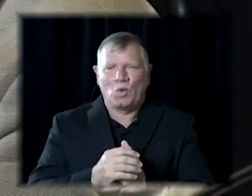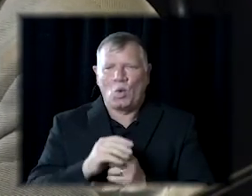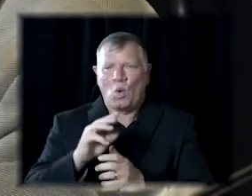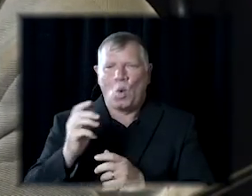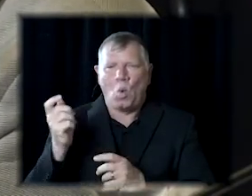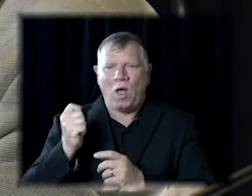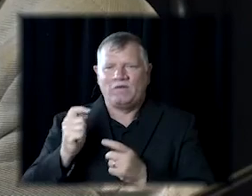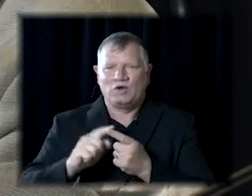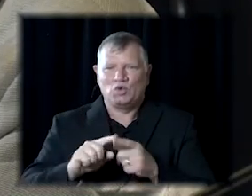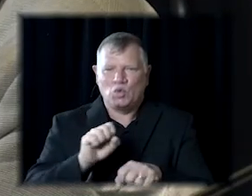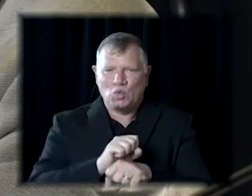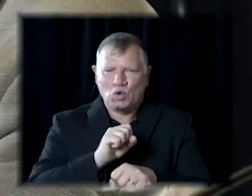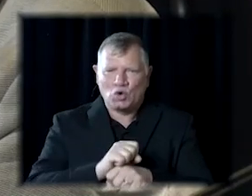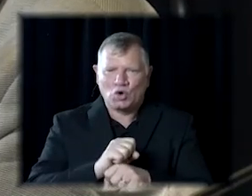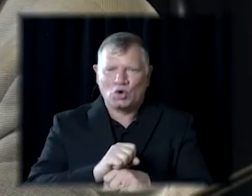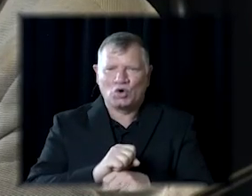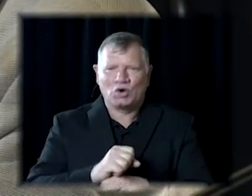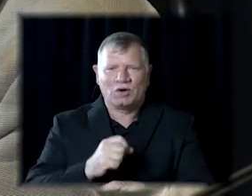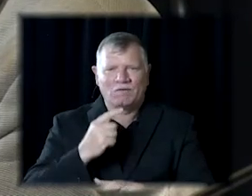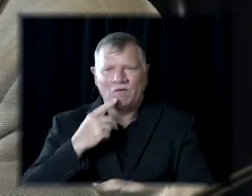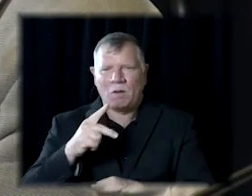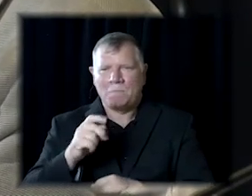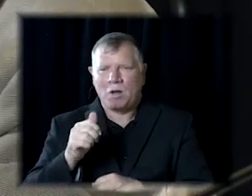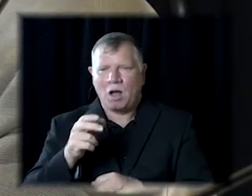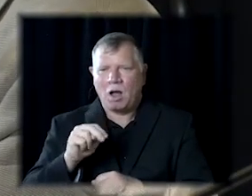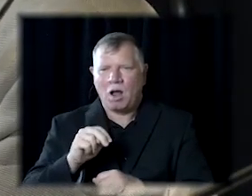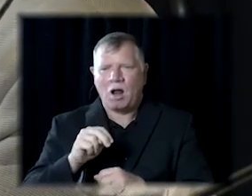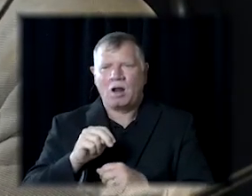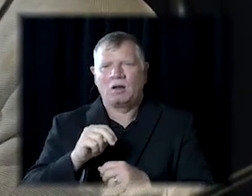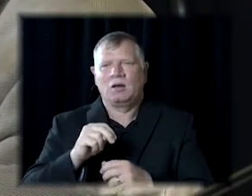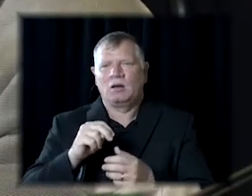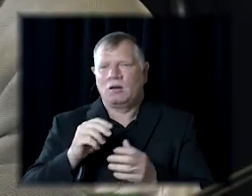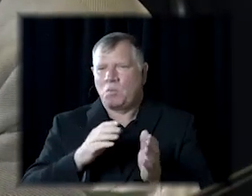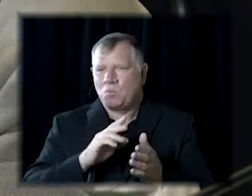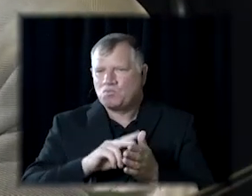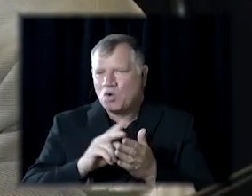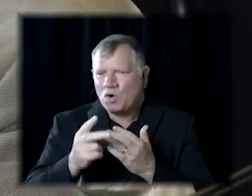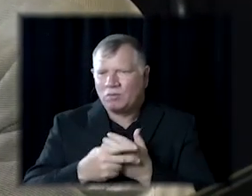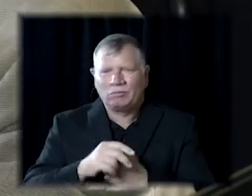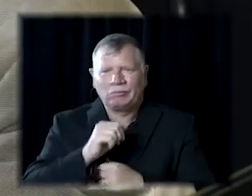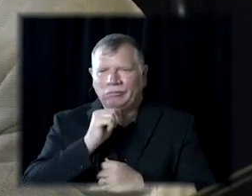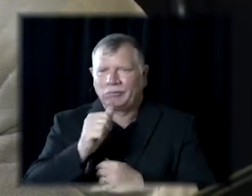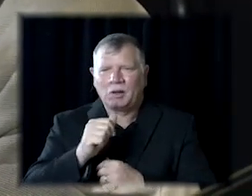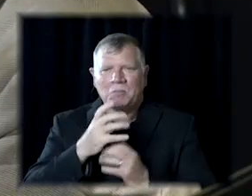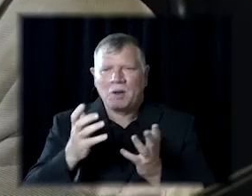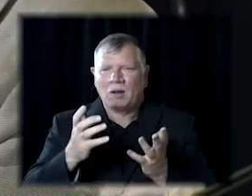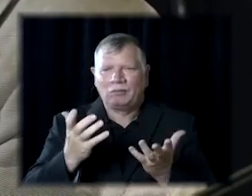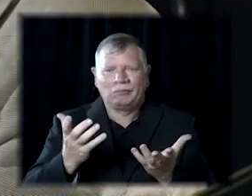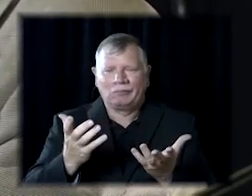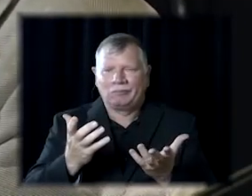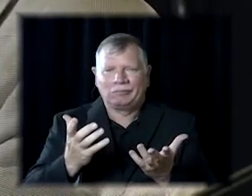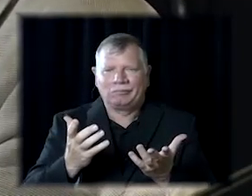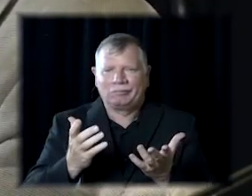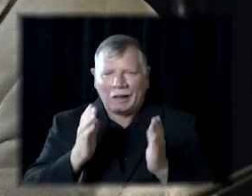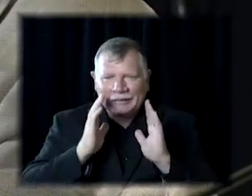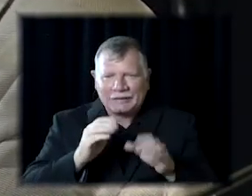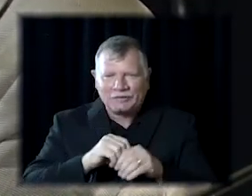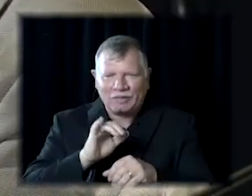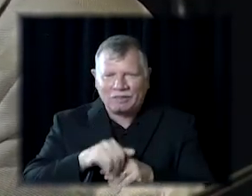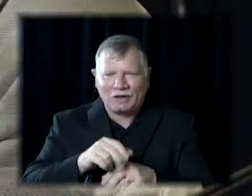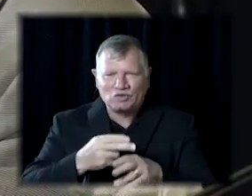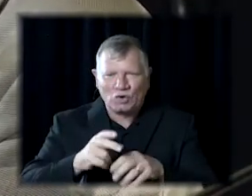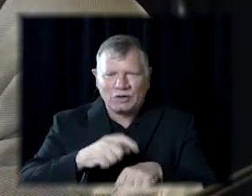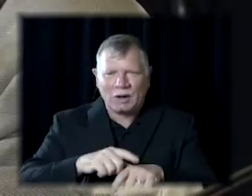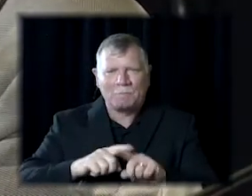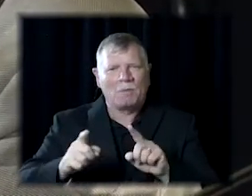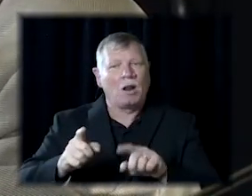work element of the POND program to increase employment. These don't get very much attention in the short term, but I think they're very, very